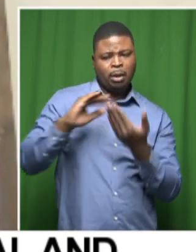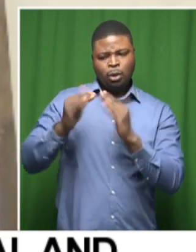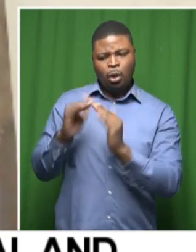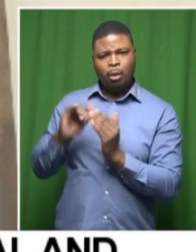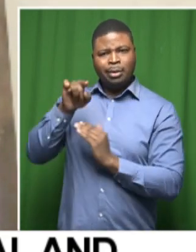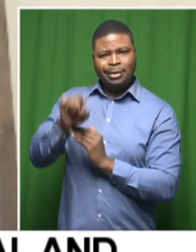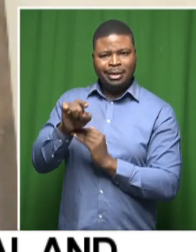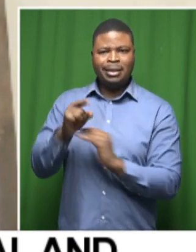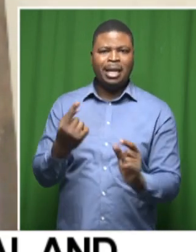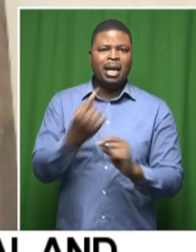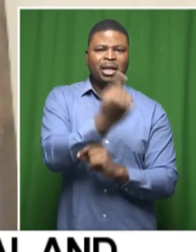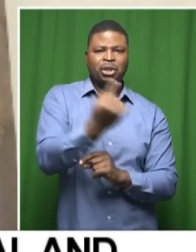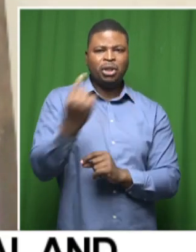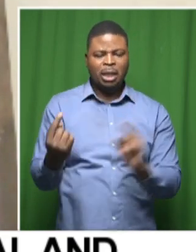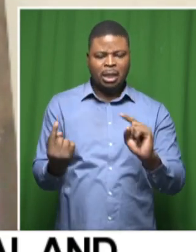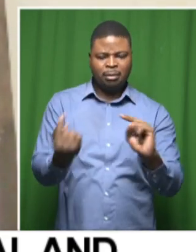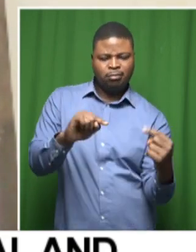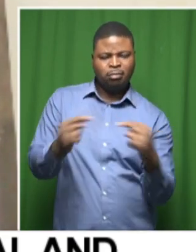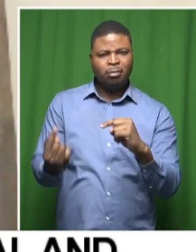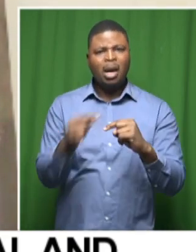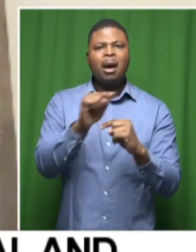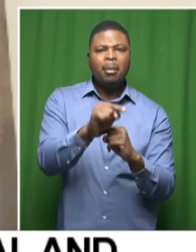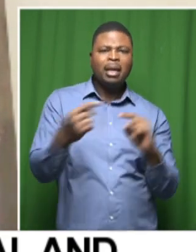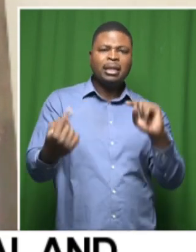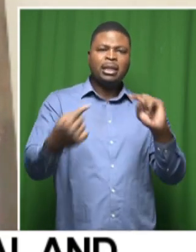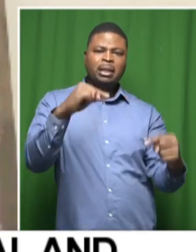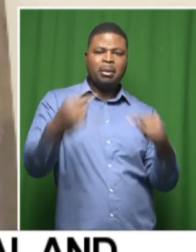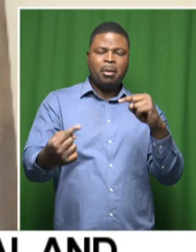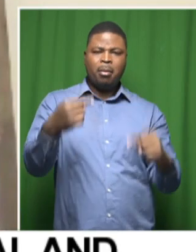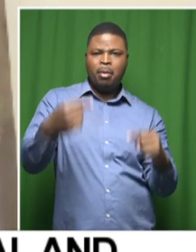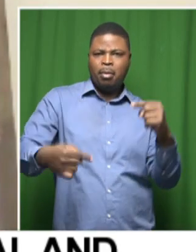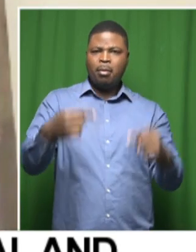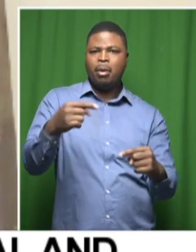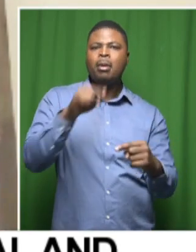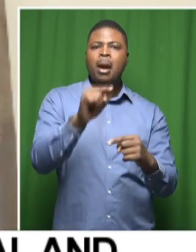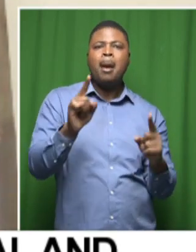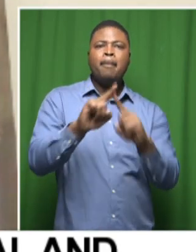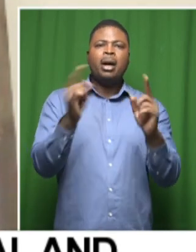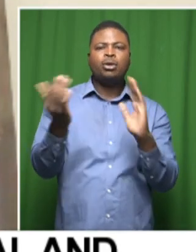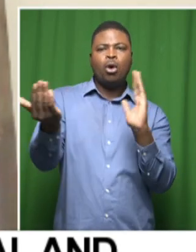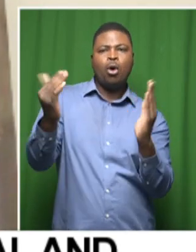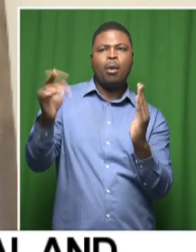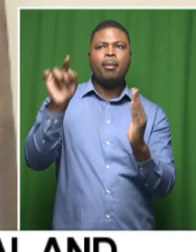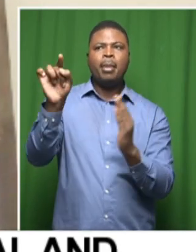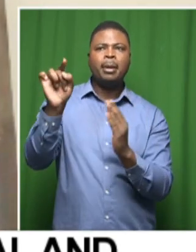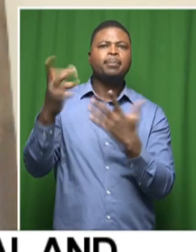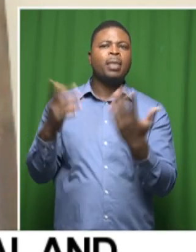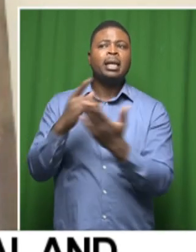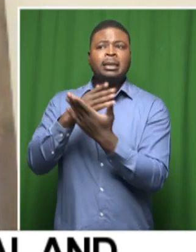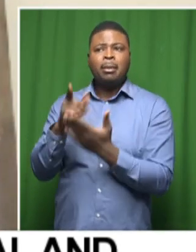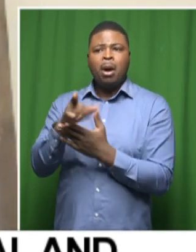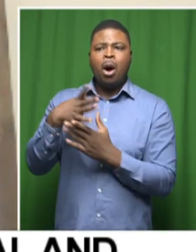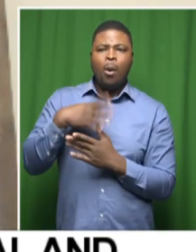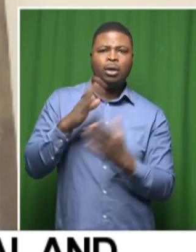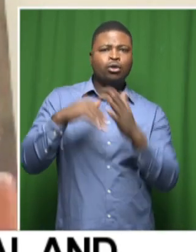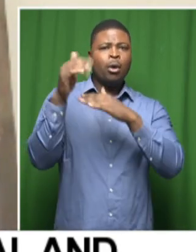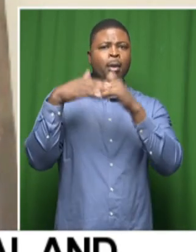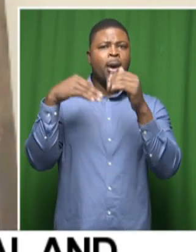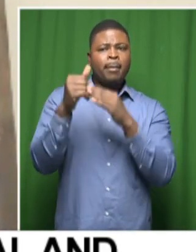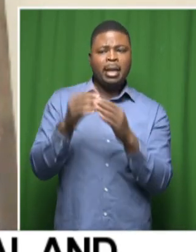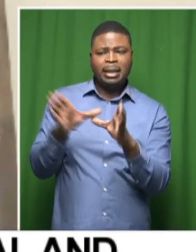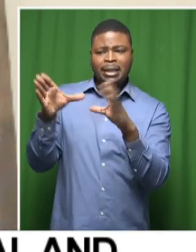with each other, right? By comparison, if you look at certain other countries, they're quite clear that these are the industries that they want to be able to build. If